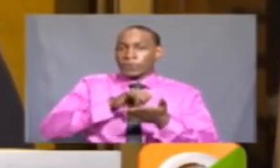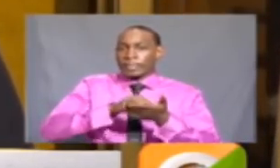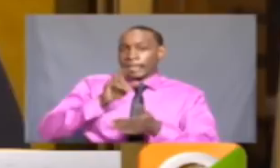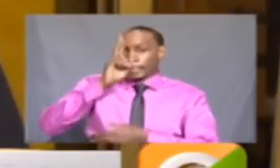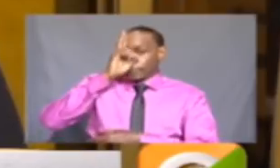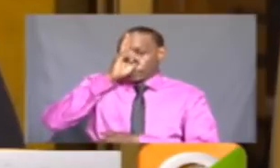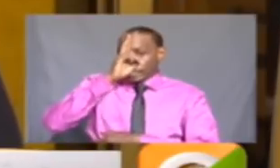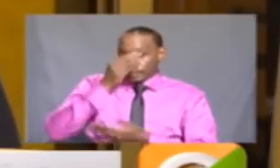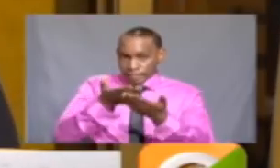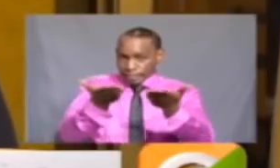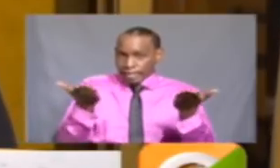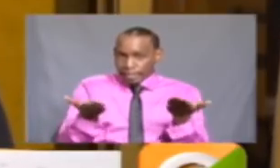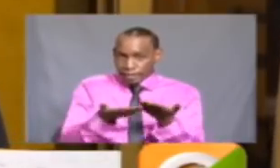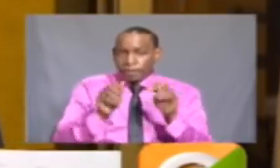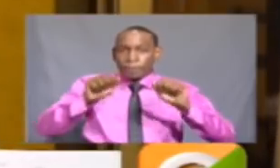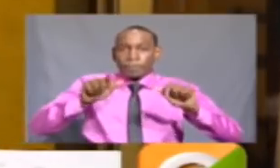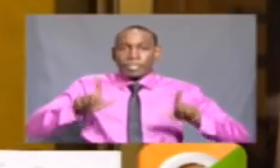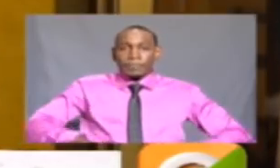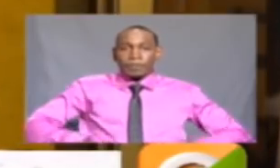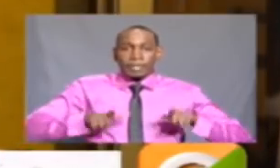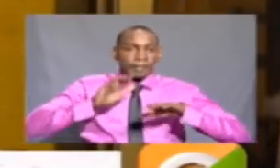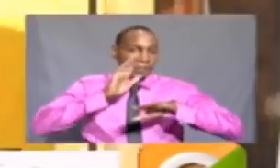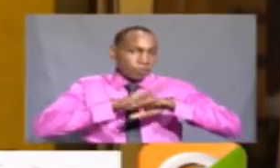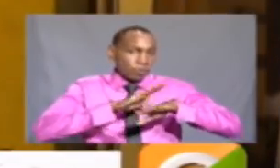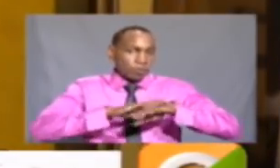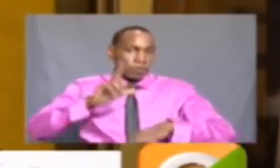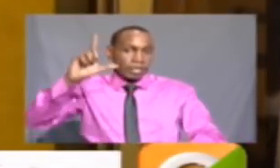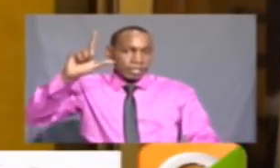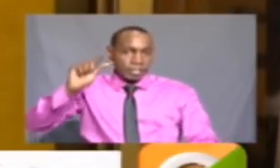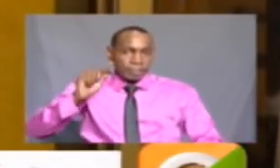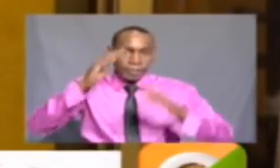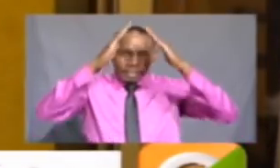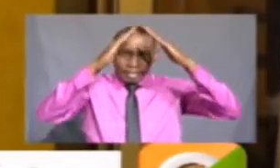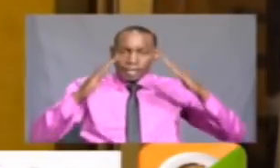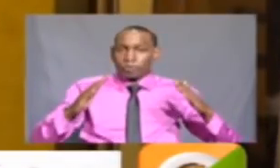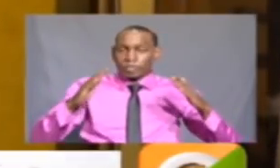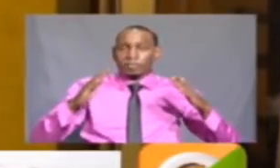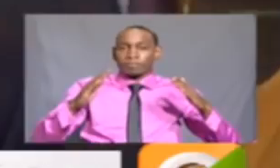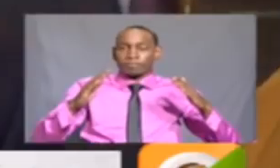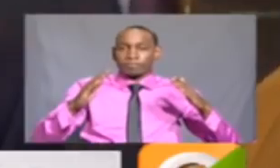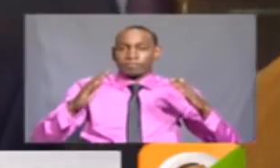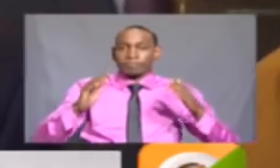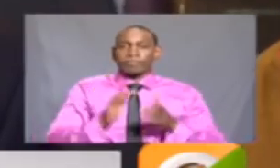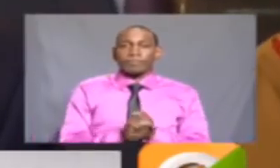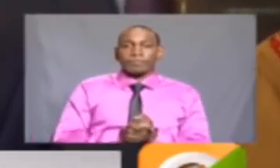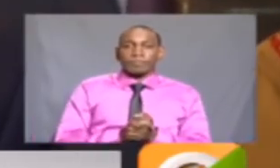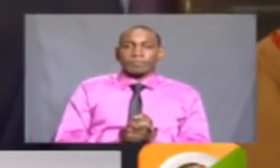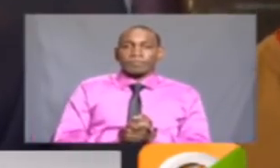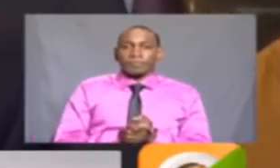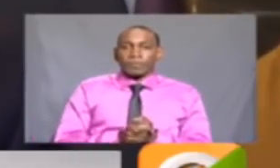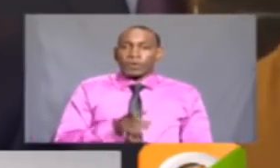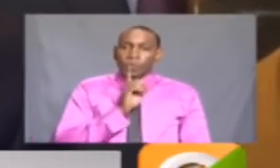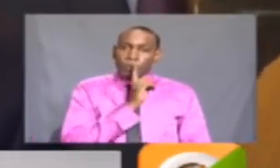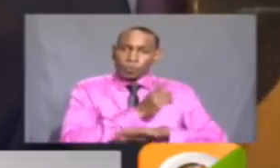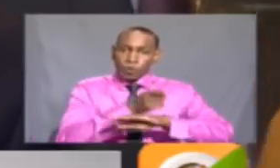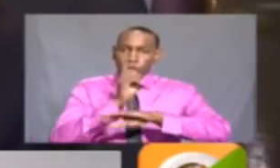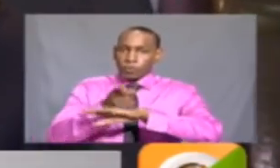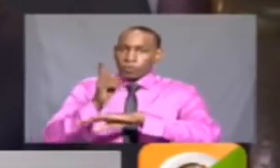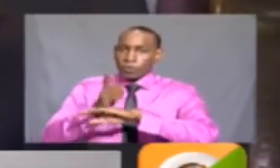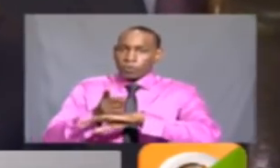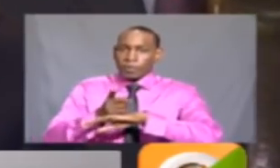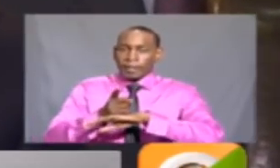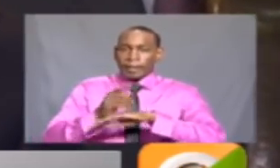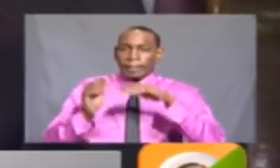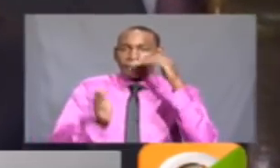women in uniform can live in decent and affordable houses in our neighborhoods. Mutyambai sounded a warning to rogue